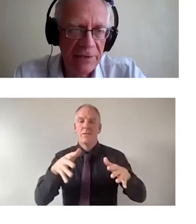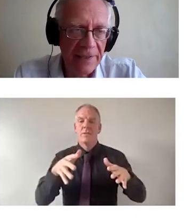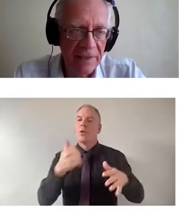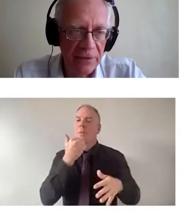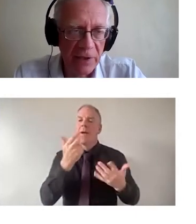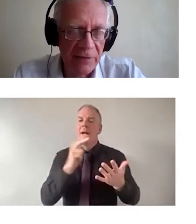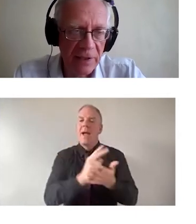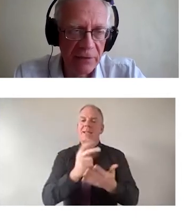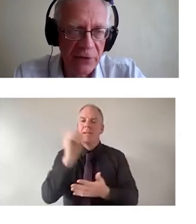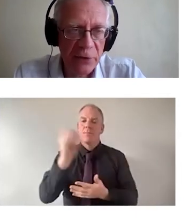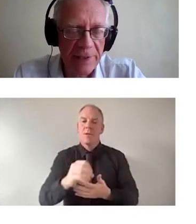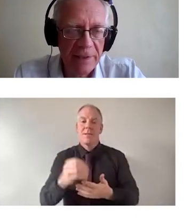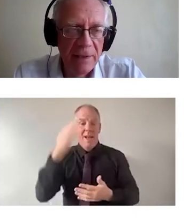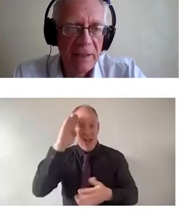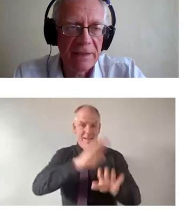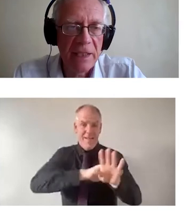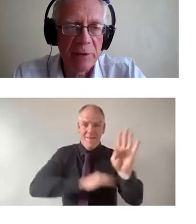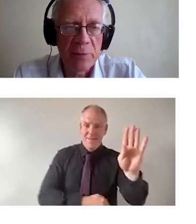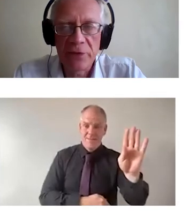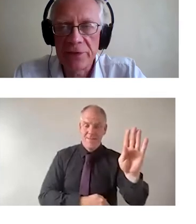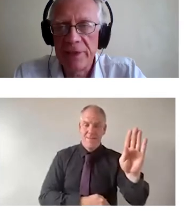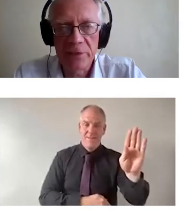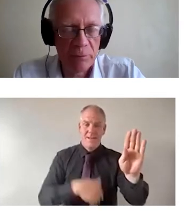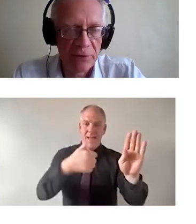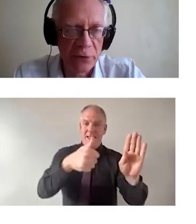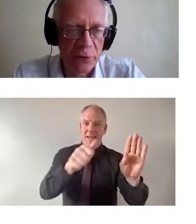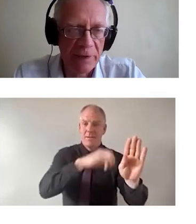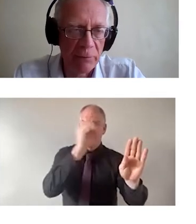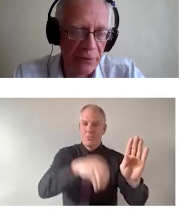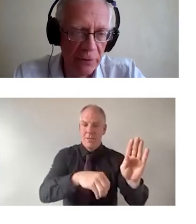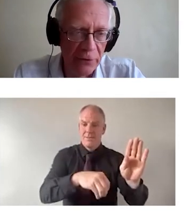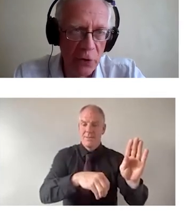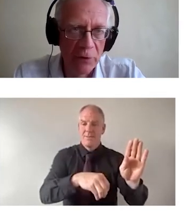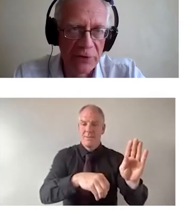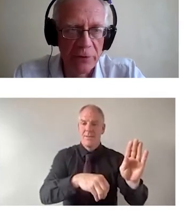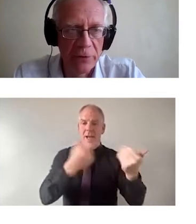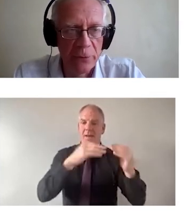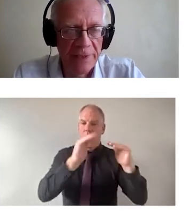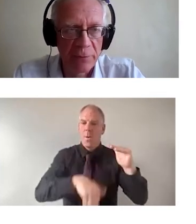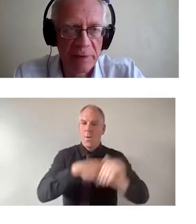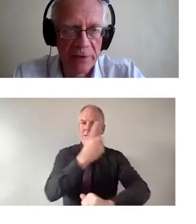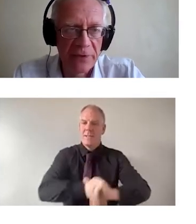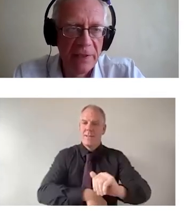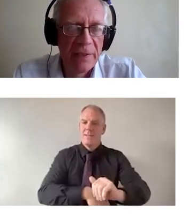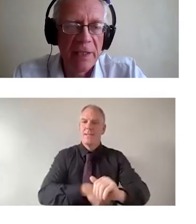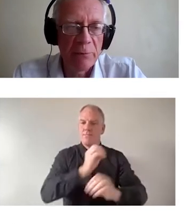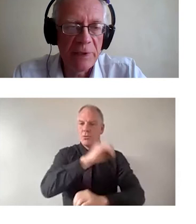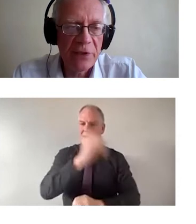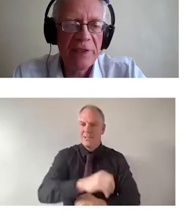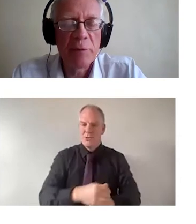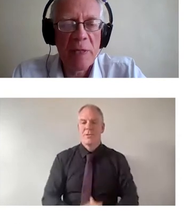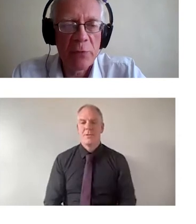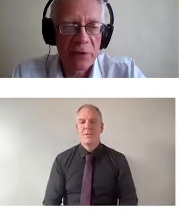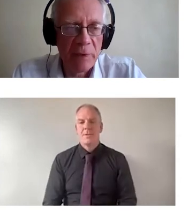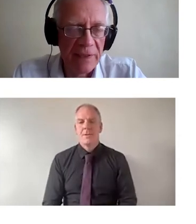So Ireland here on the left side of the screen at 11% is one of the country with the lowest rate of prevalence. And we